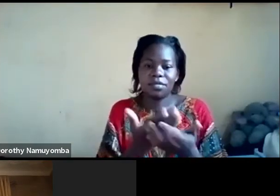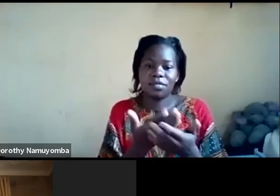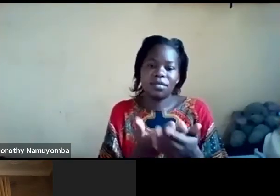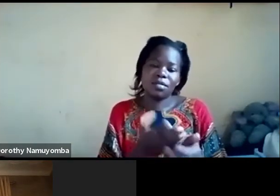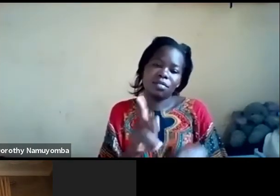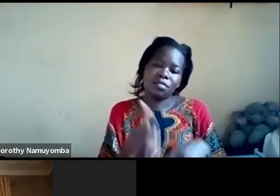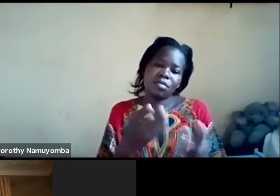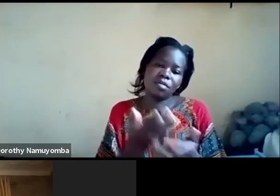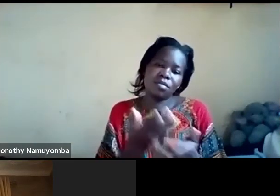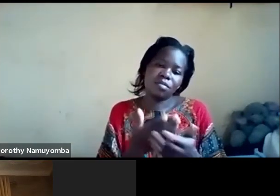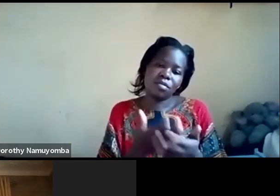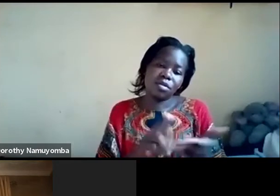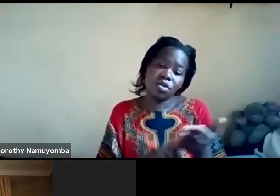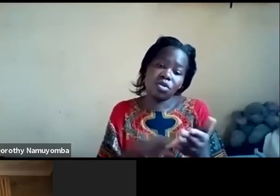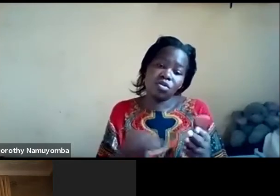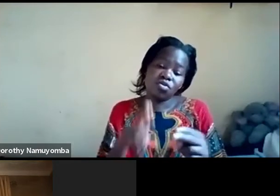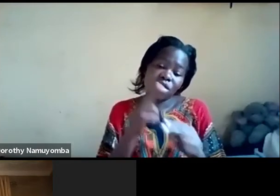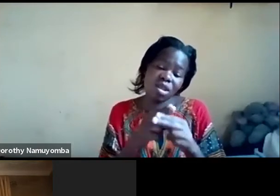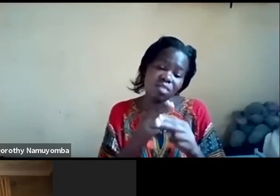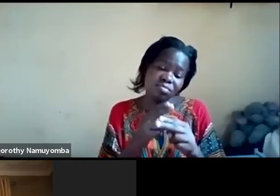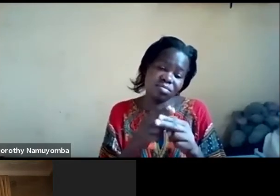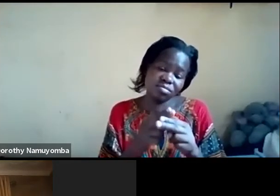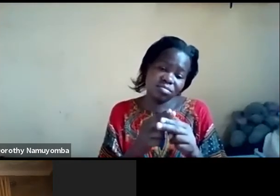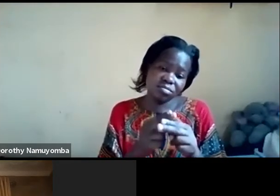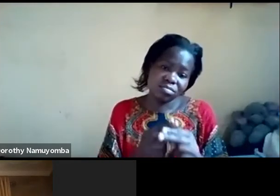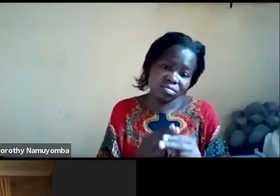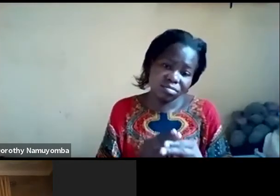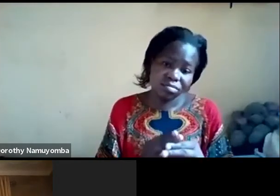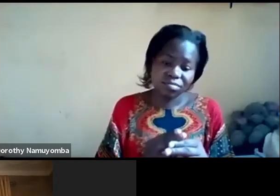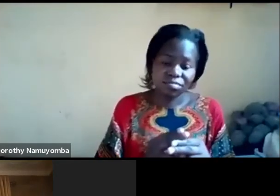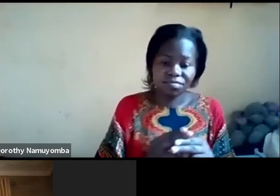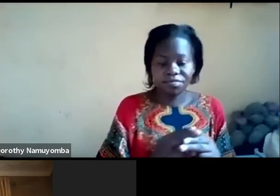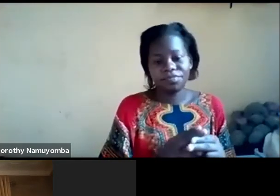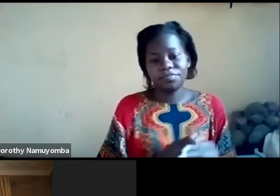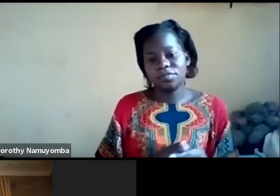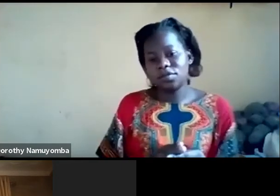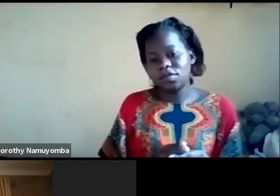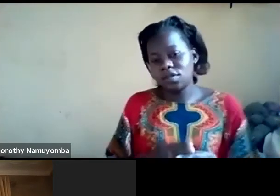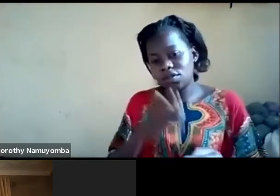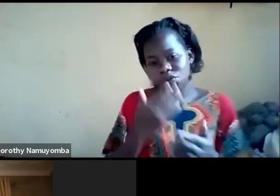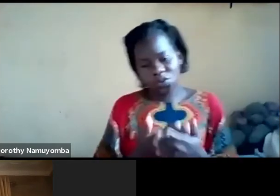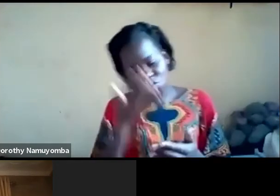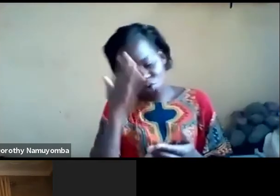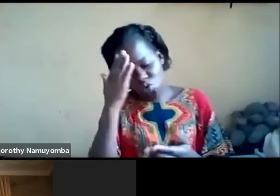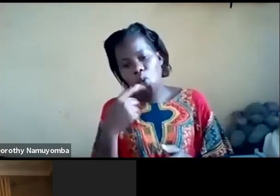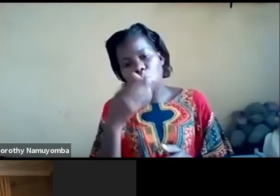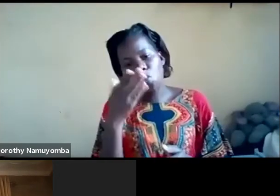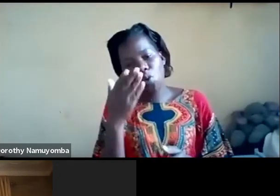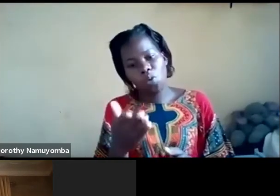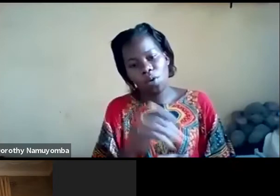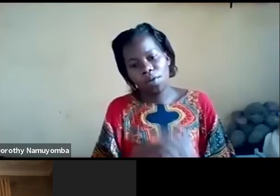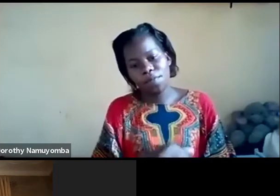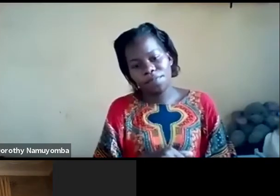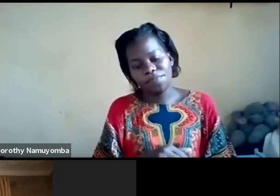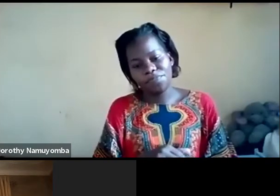your names? You know, it's very helpful for us to know who you are so that we can be able to